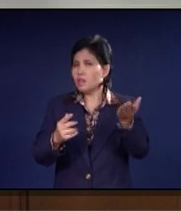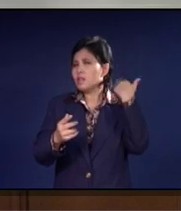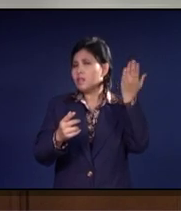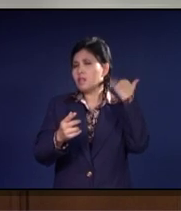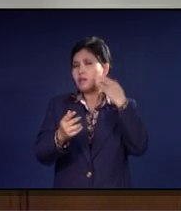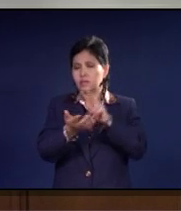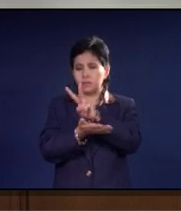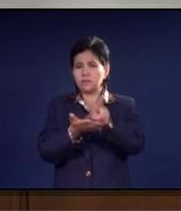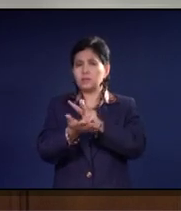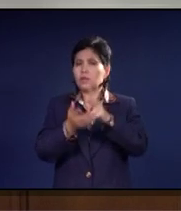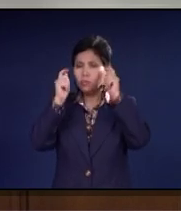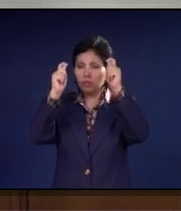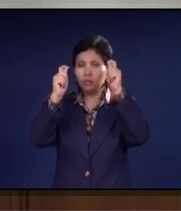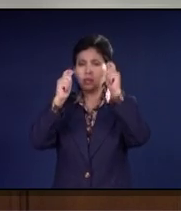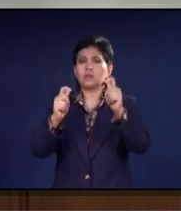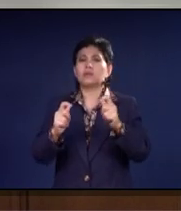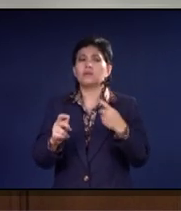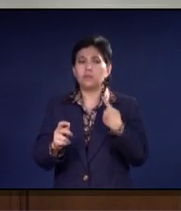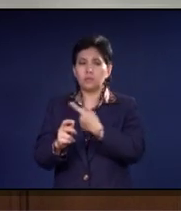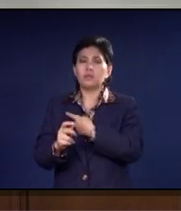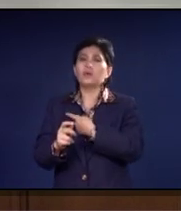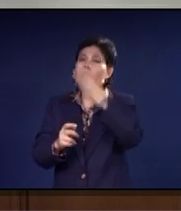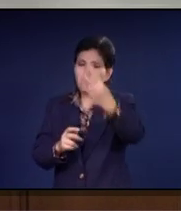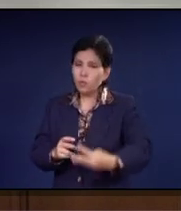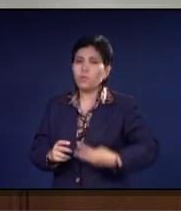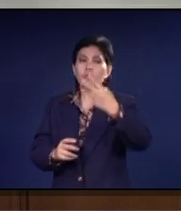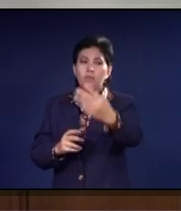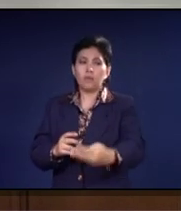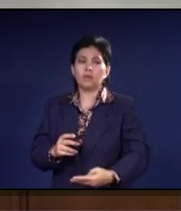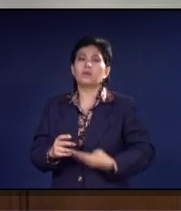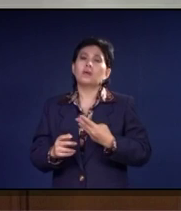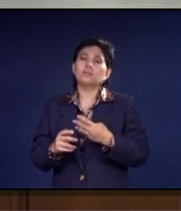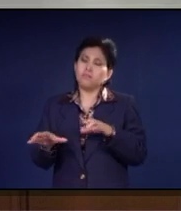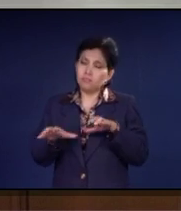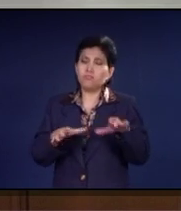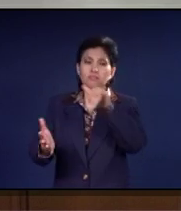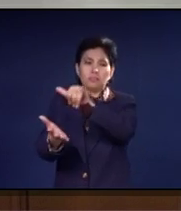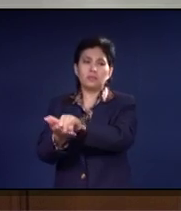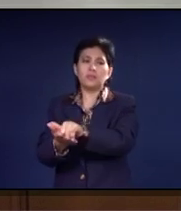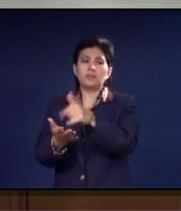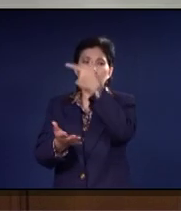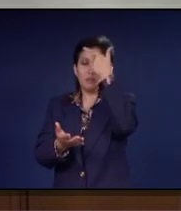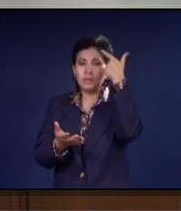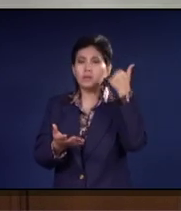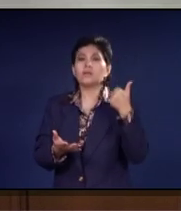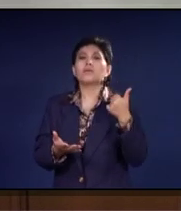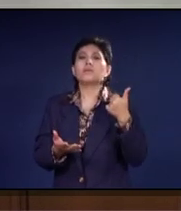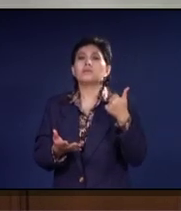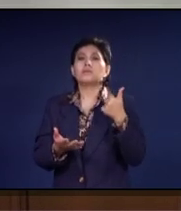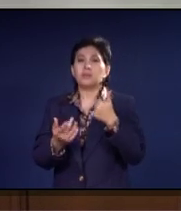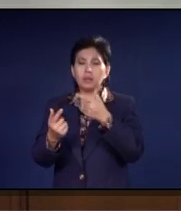video or the past tutorials, you are always very welcome to do so. It's available on the